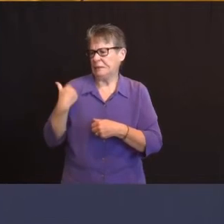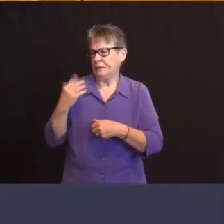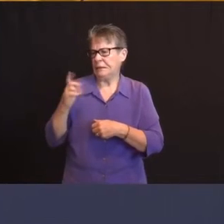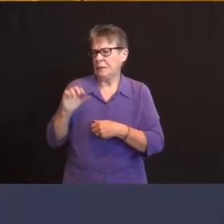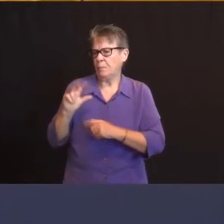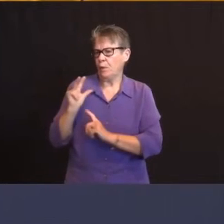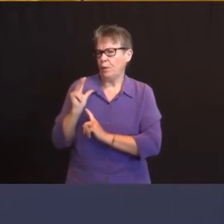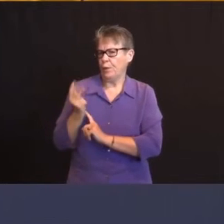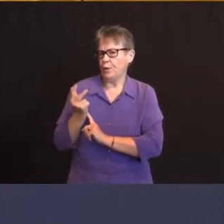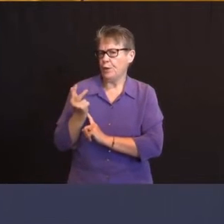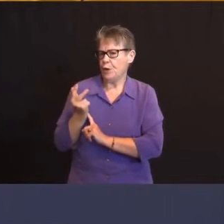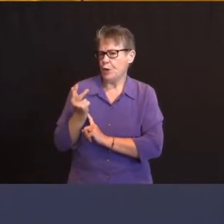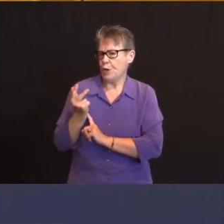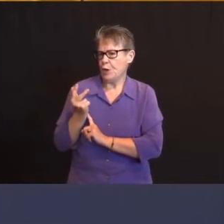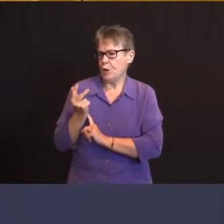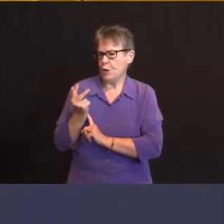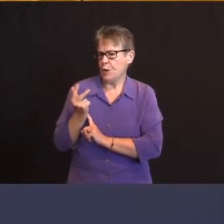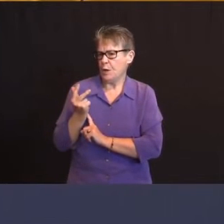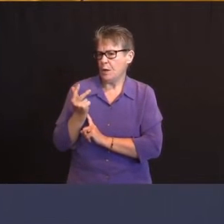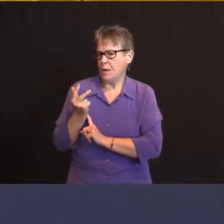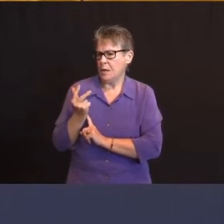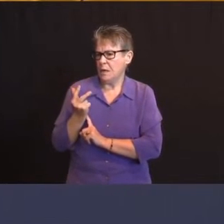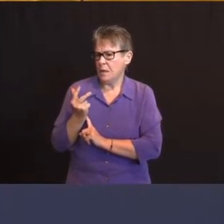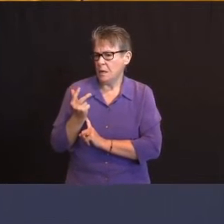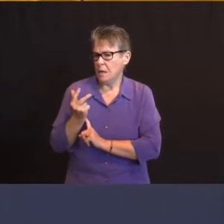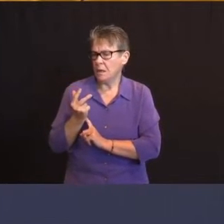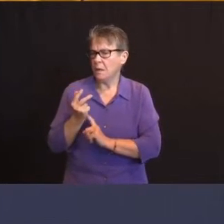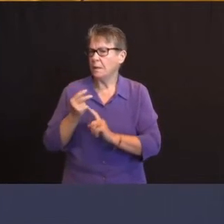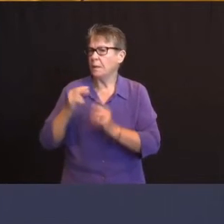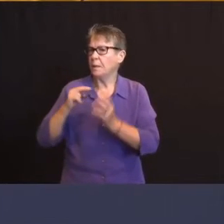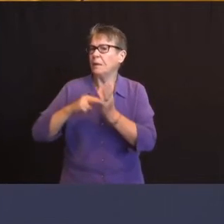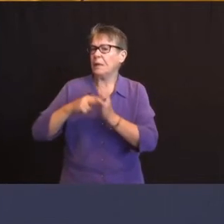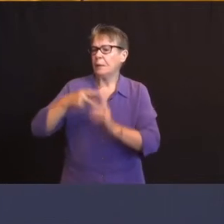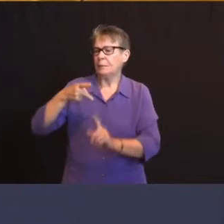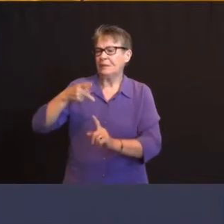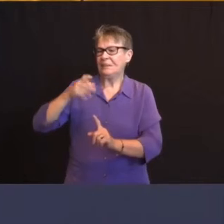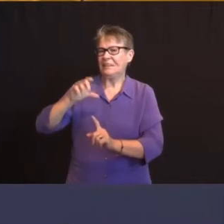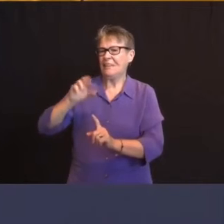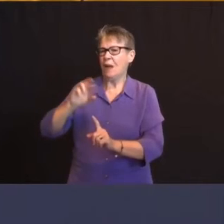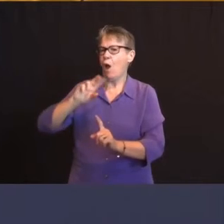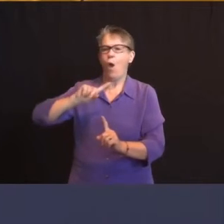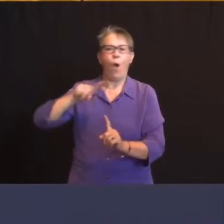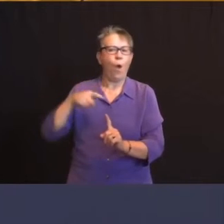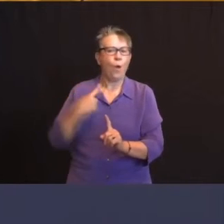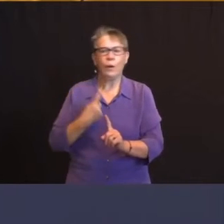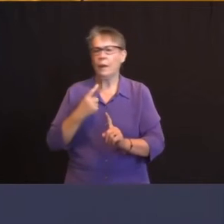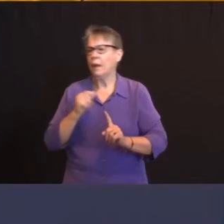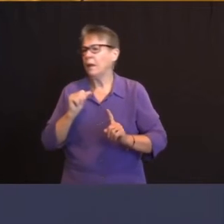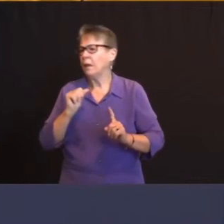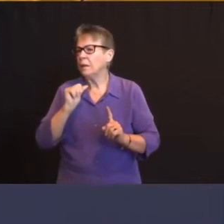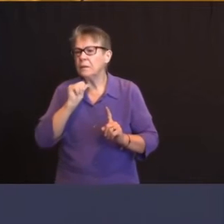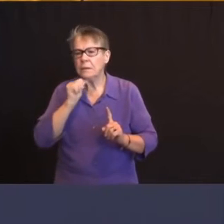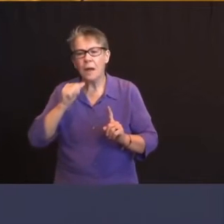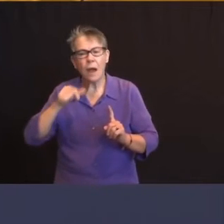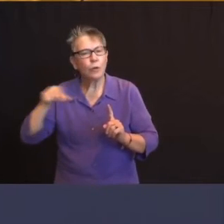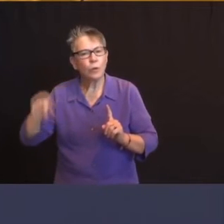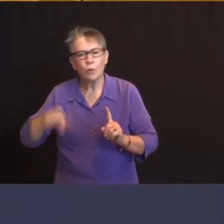are PCR tests only. They do not include the Binex Now nor the Q Health